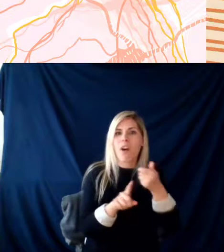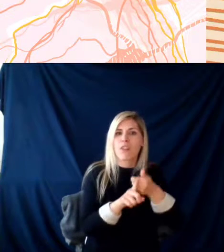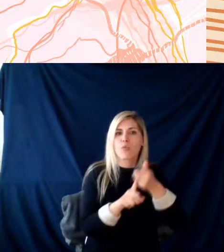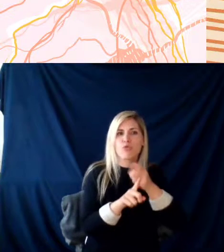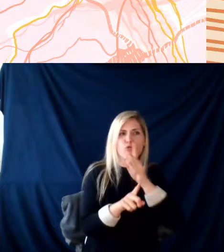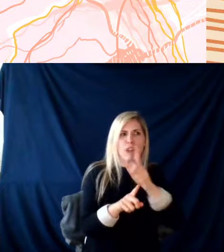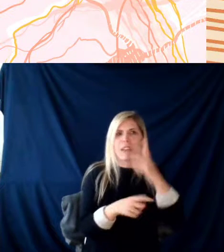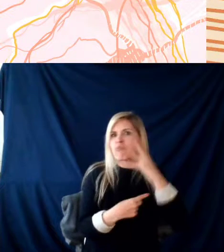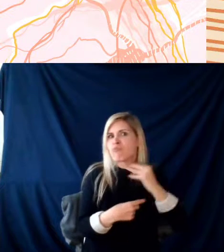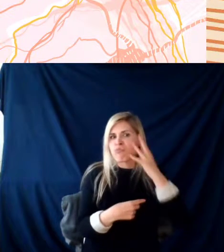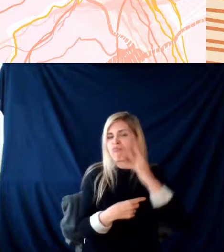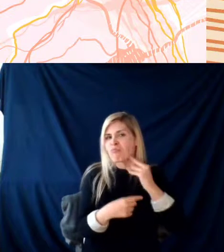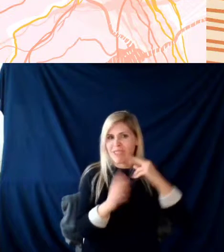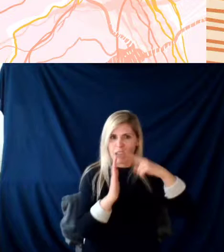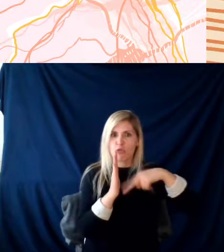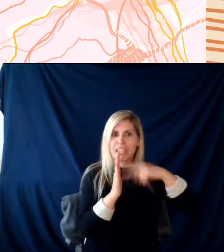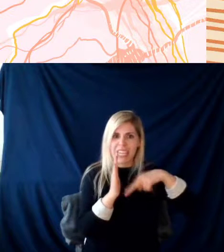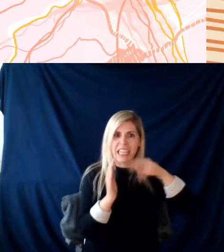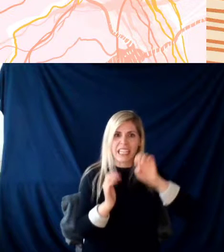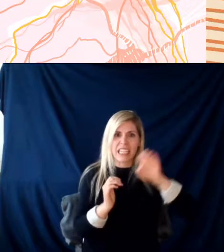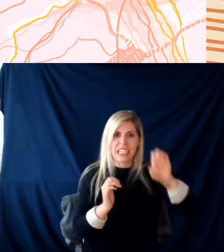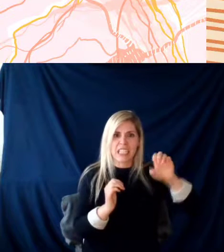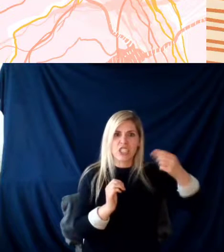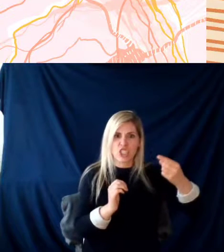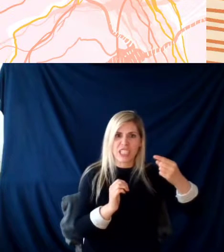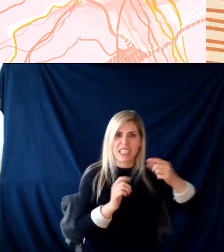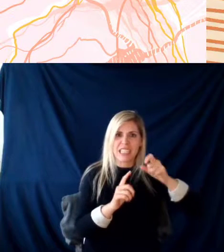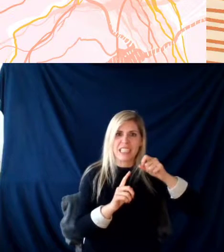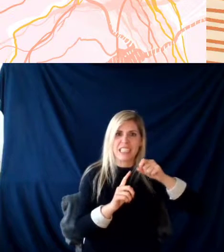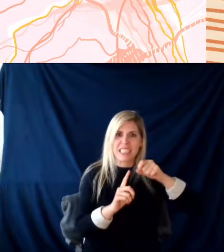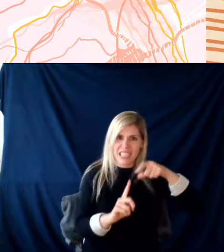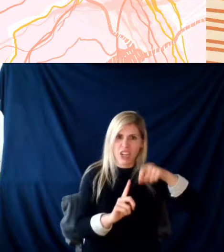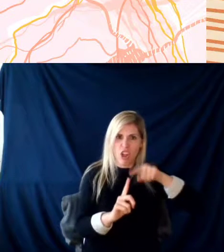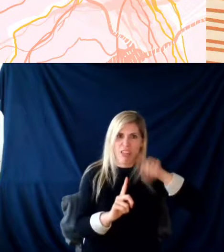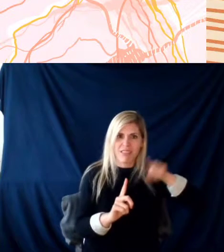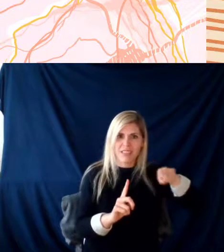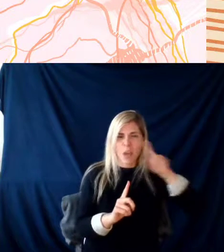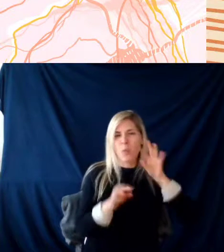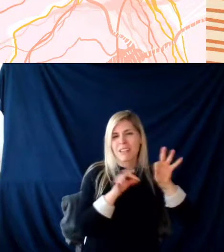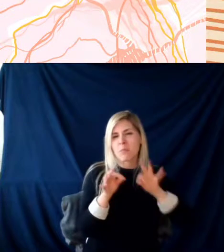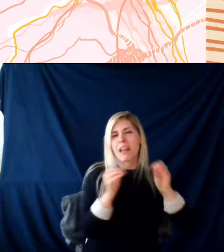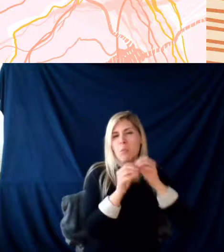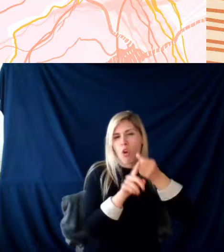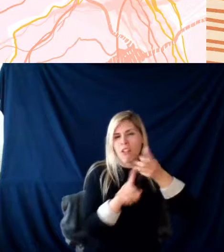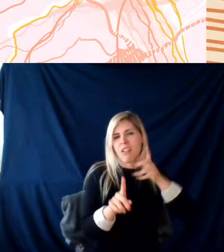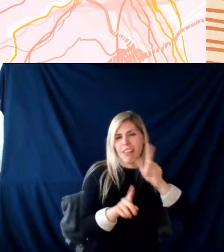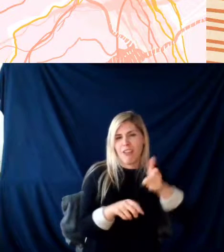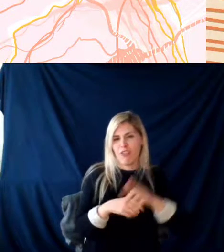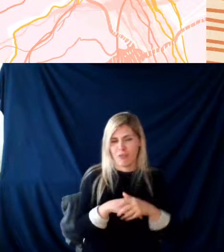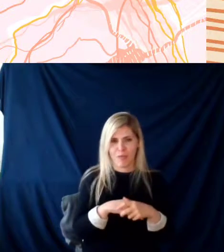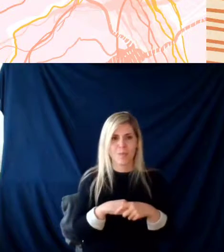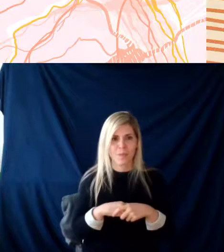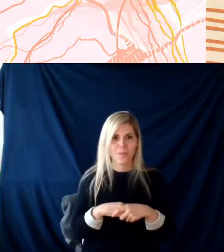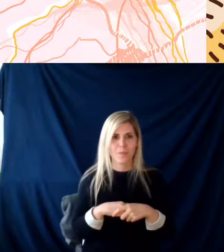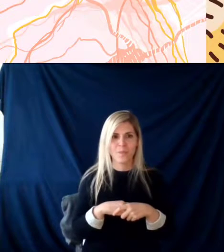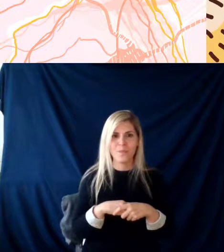someone who's extremely experienced in reading these EEG signals, and I'll go a little bit more into that later on.